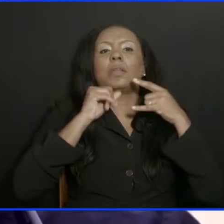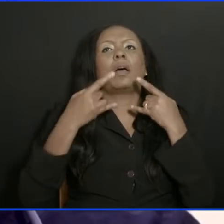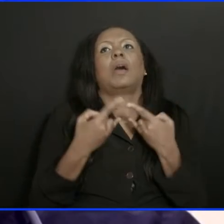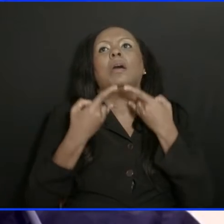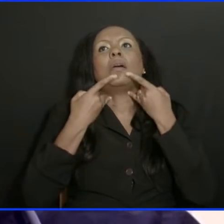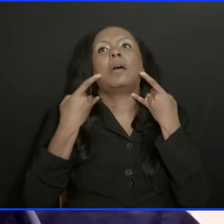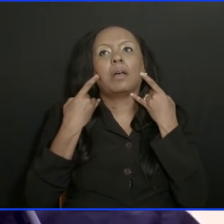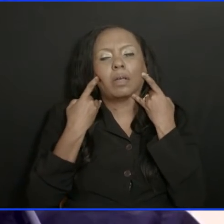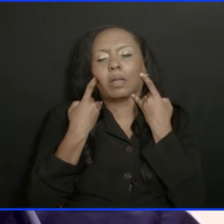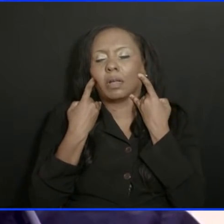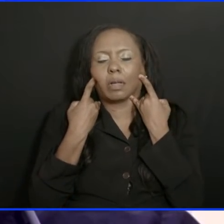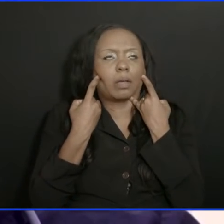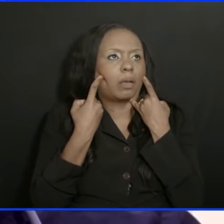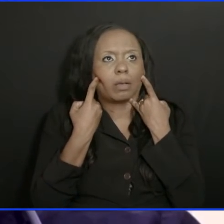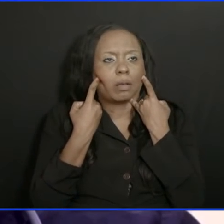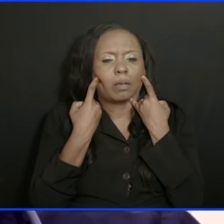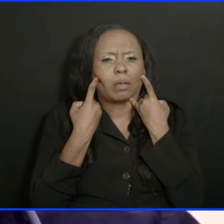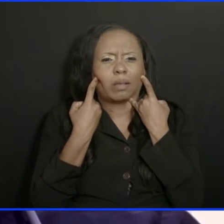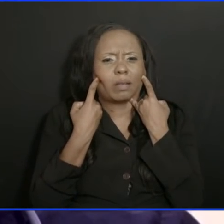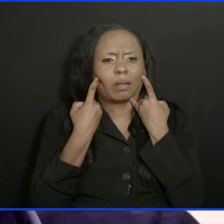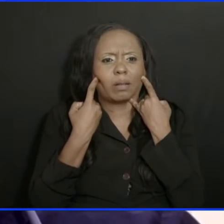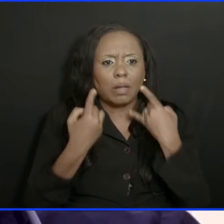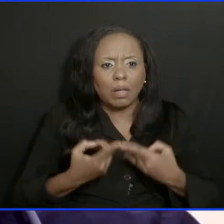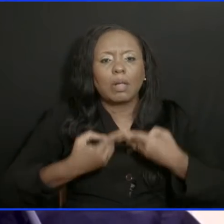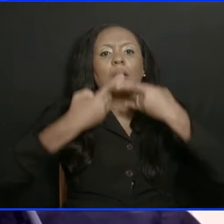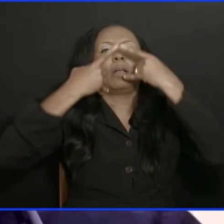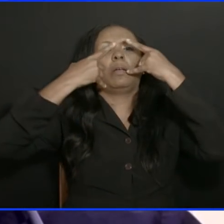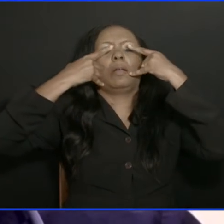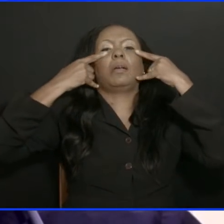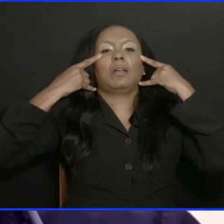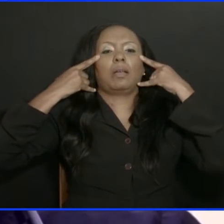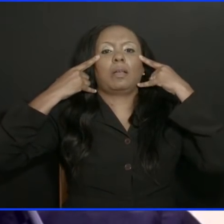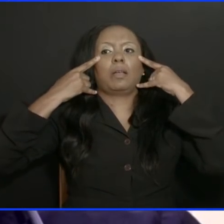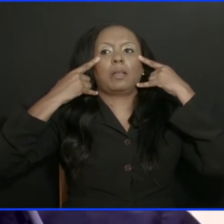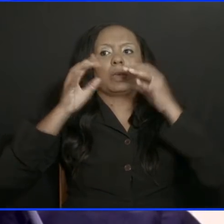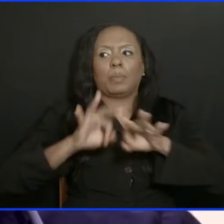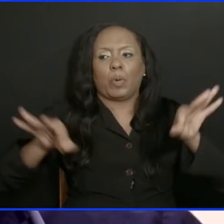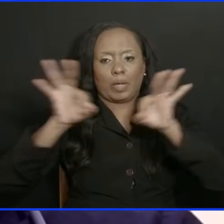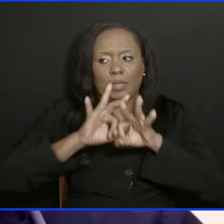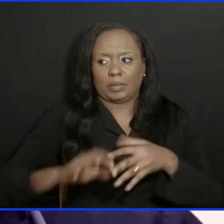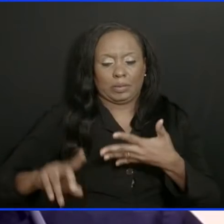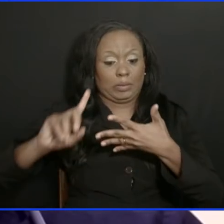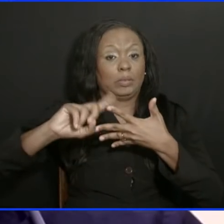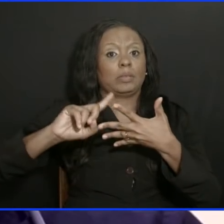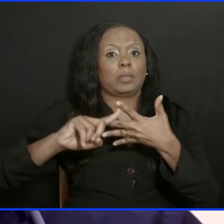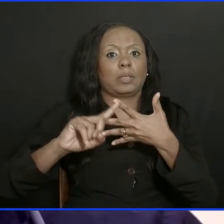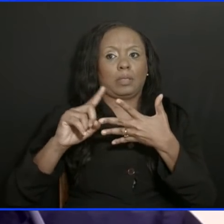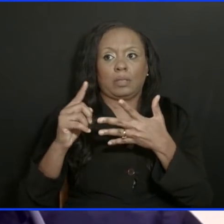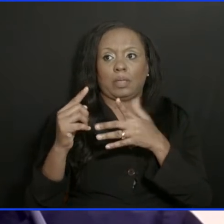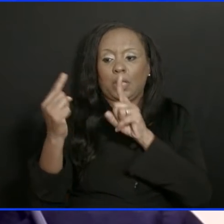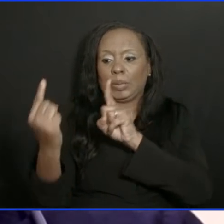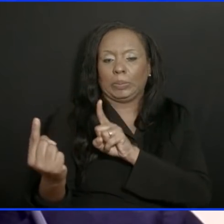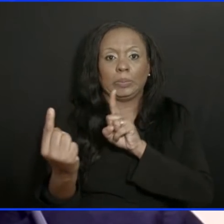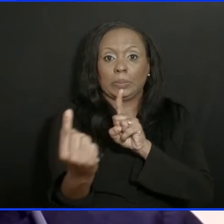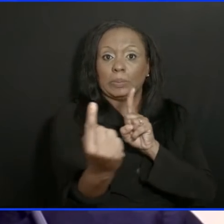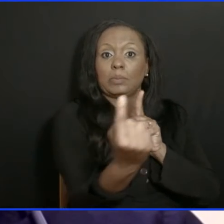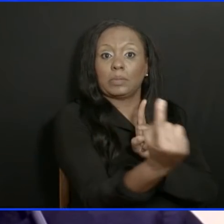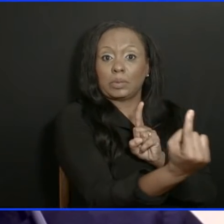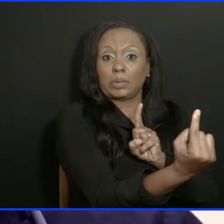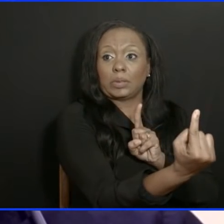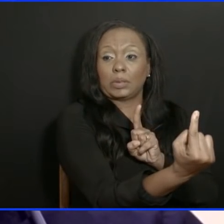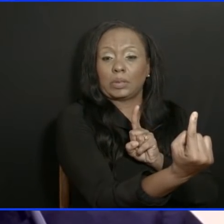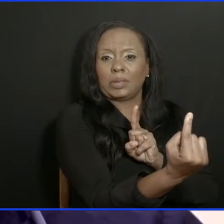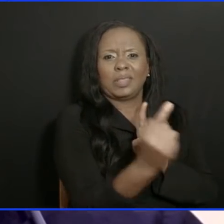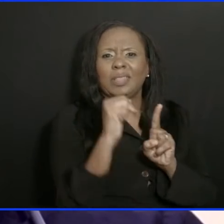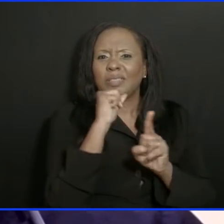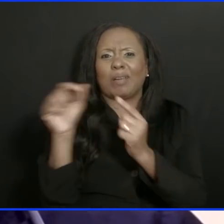of me saying that and tired of us saying that. But these are the key things. Distance yourself when you can. But if you